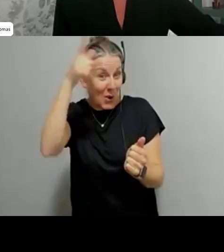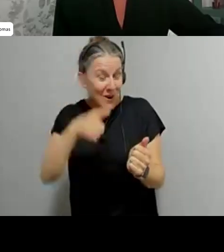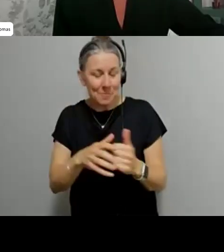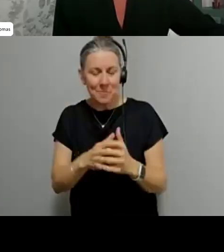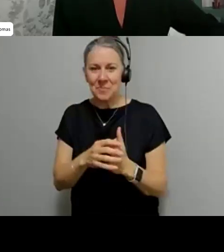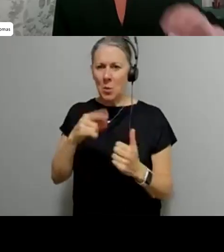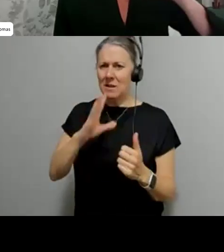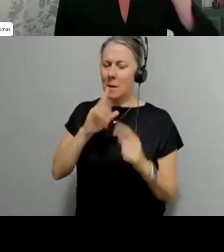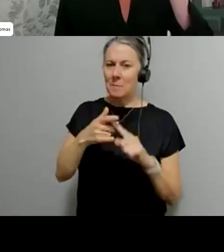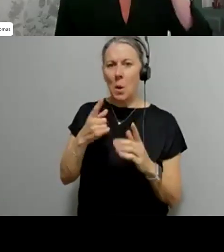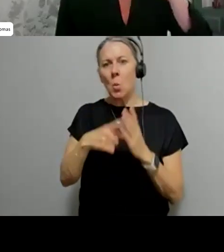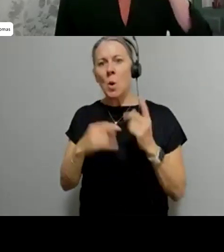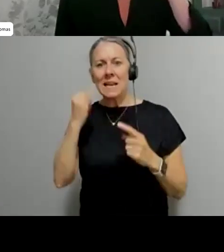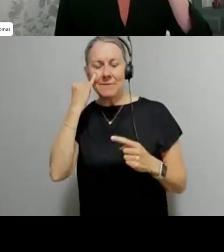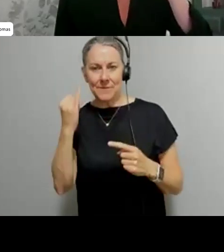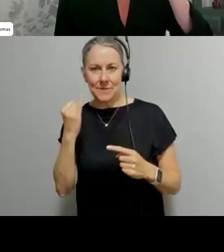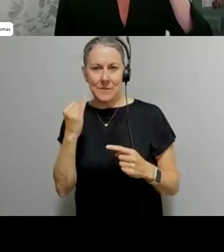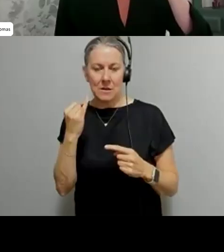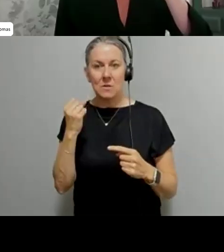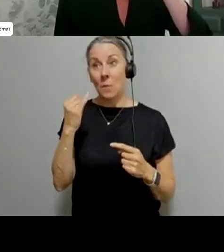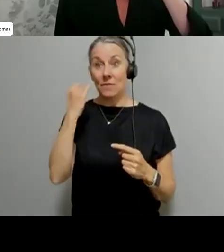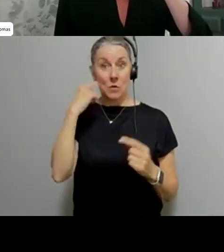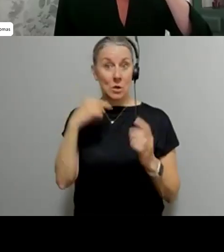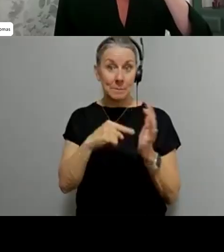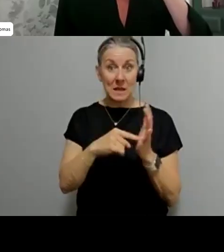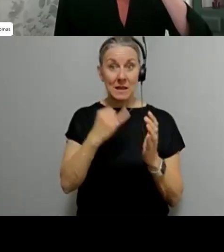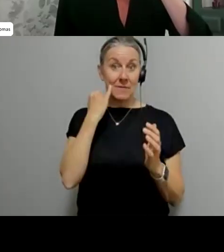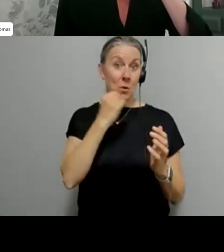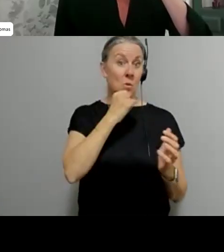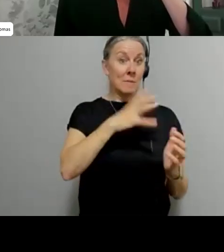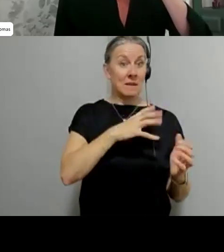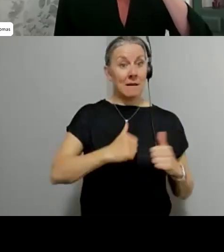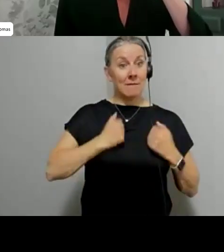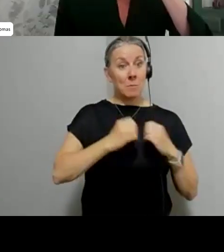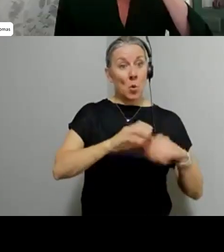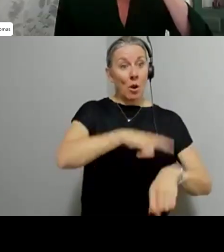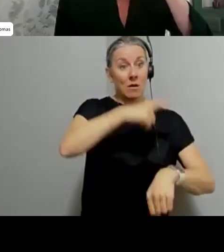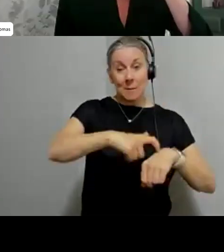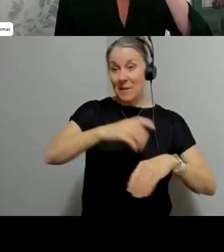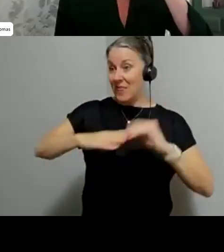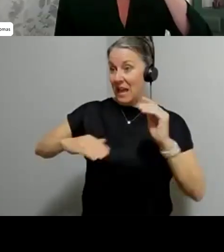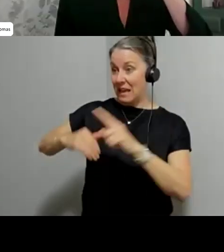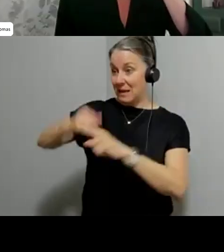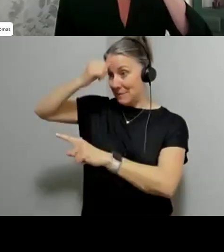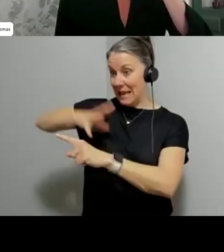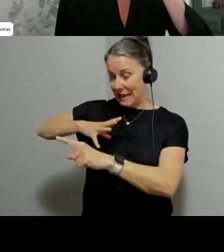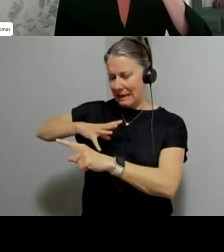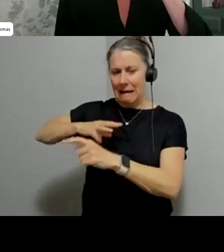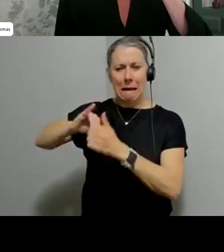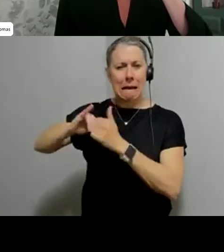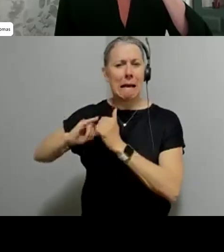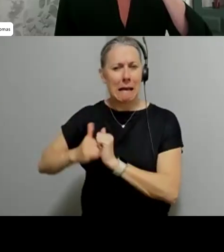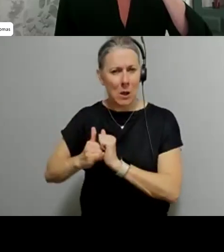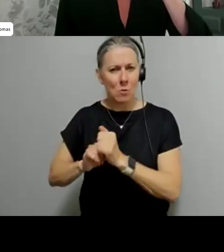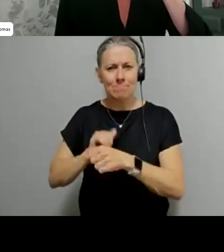if, if women outlive men, how are we going to have, intimate relationships with each other? It was